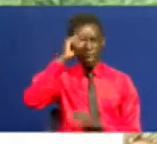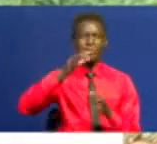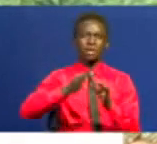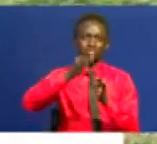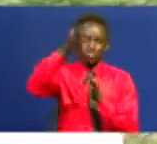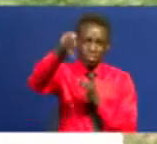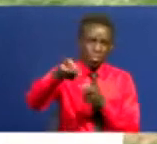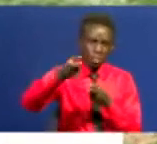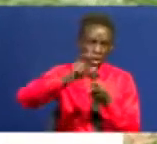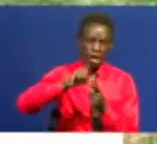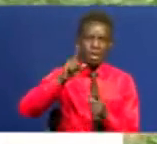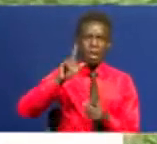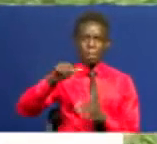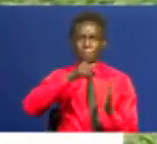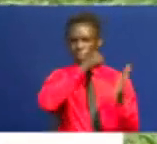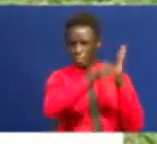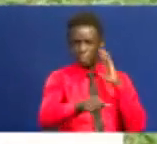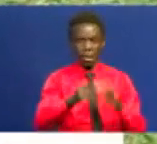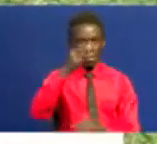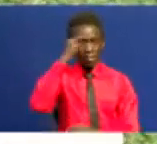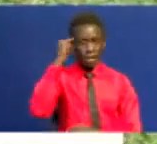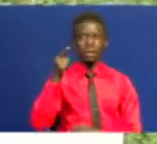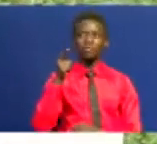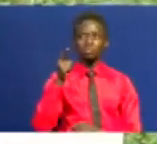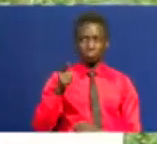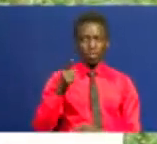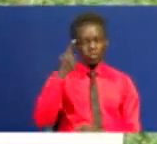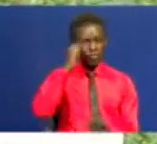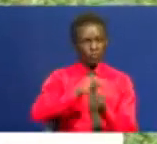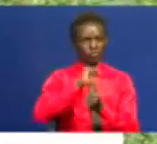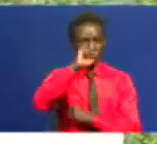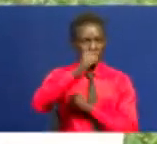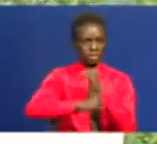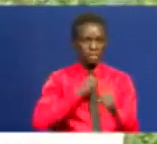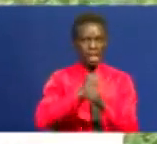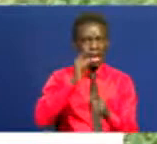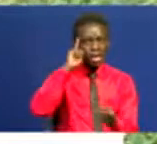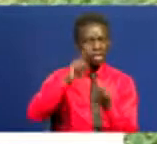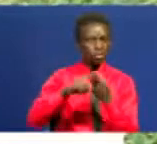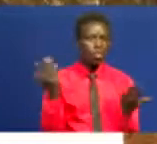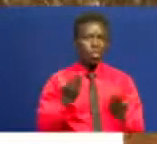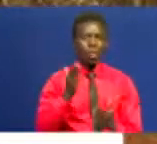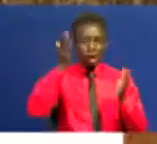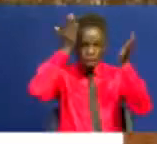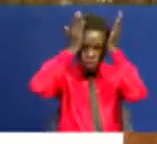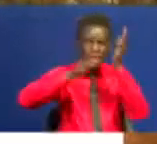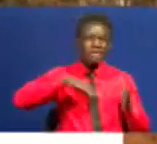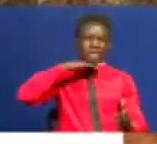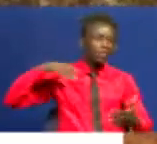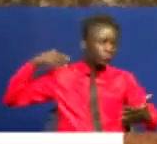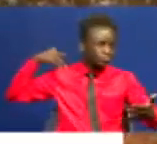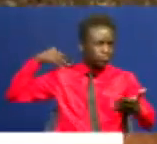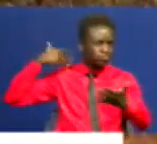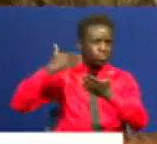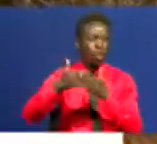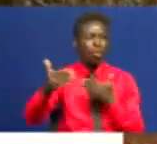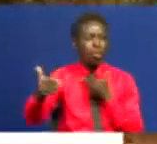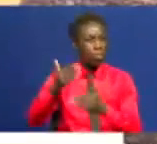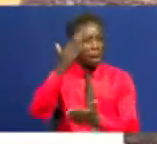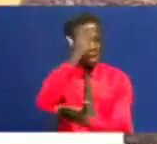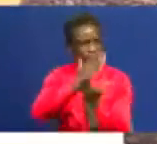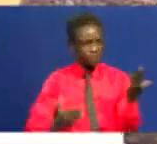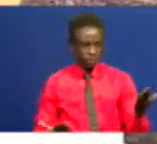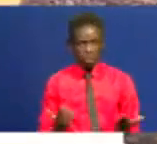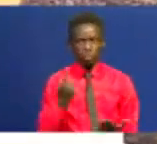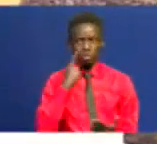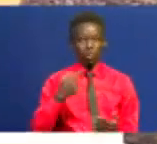and export of its products to 15 years to replenish the donkey population that has decreased by nearly half to 1 million animals currently.